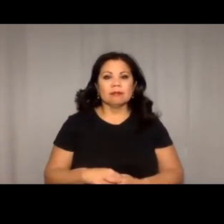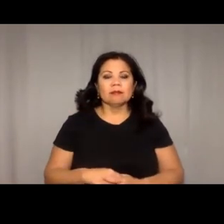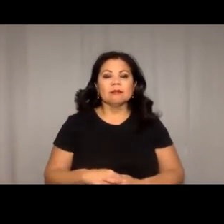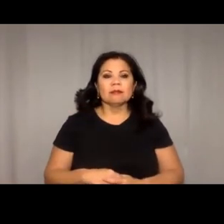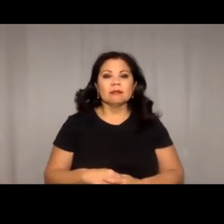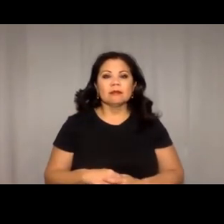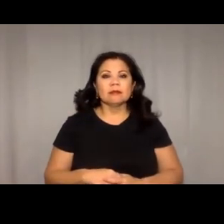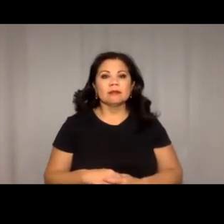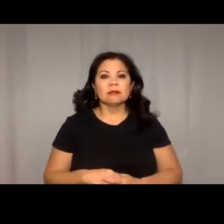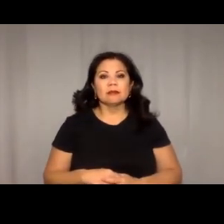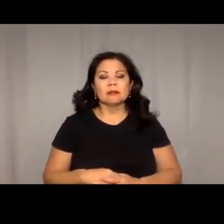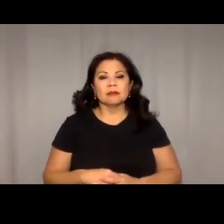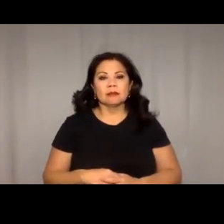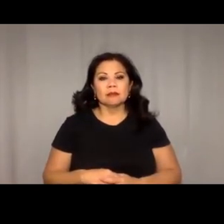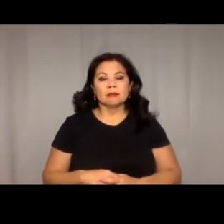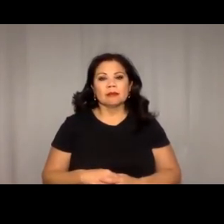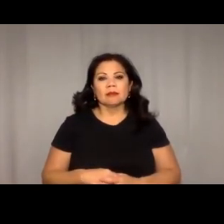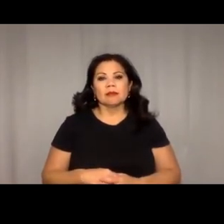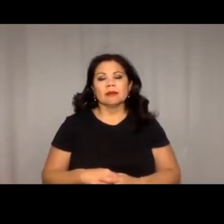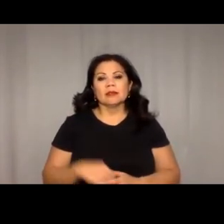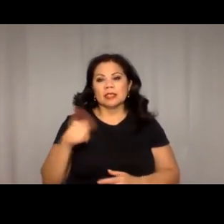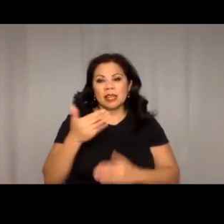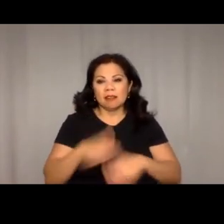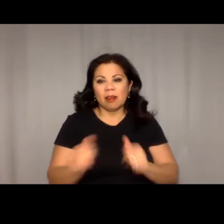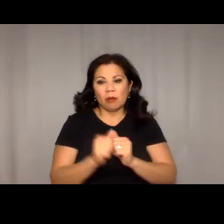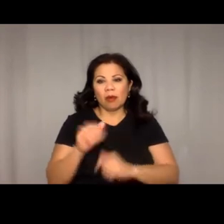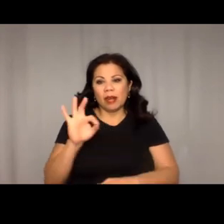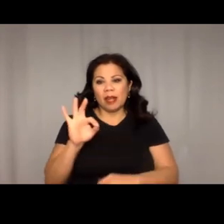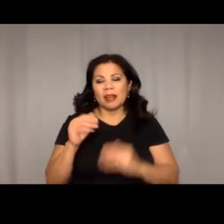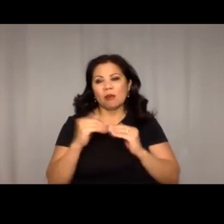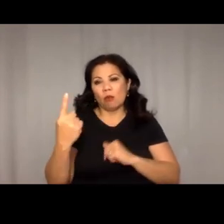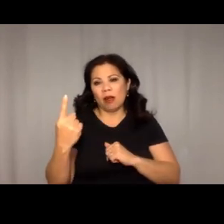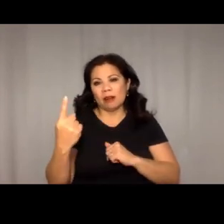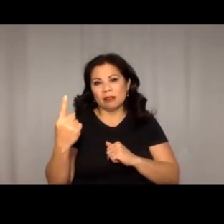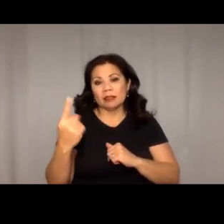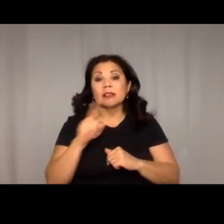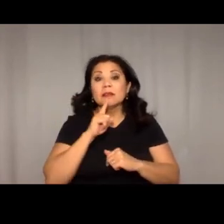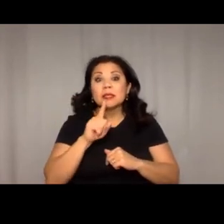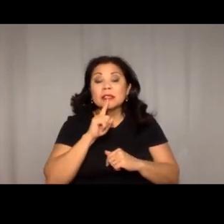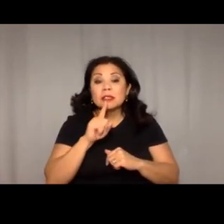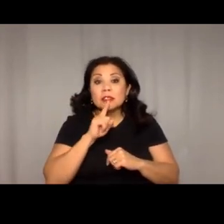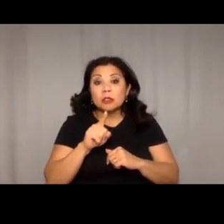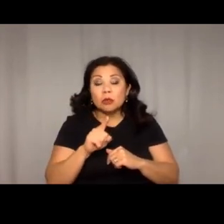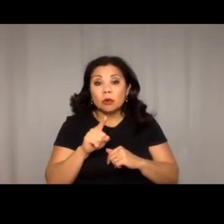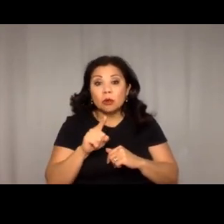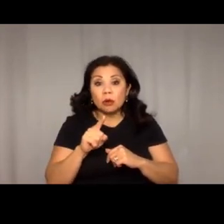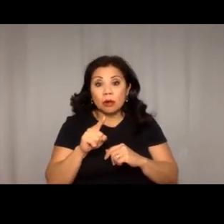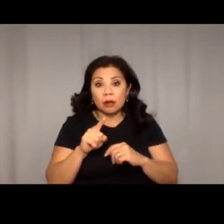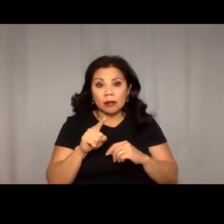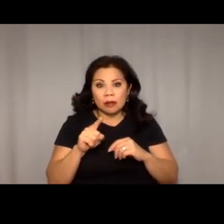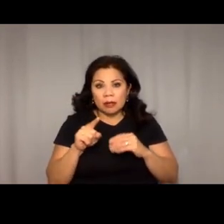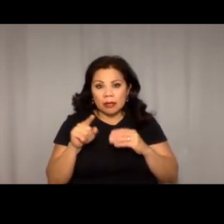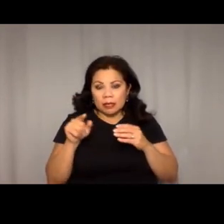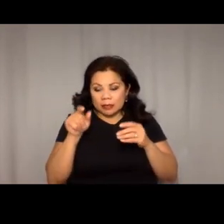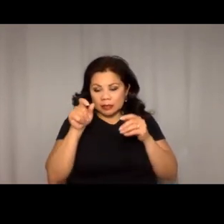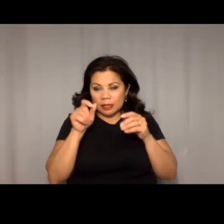the house. All right, 9 goes into 10 1 time, And make sure you're putting it on top of the 0, because you're